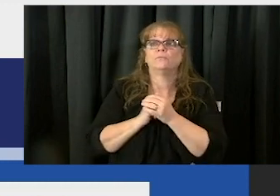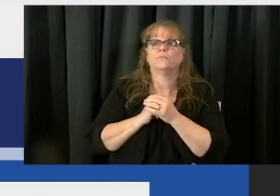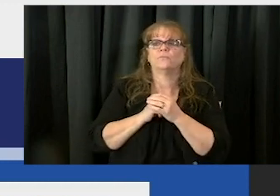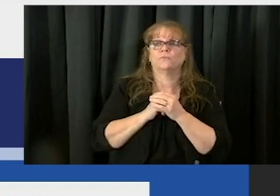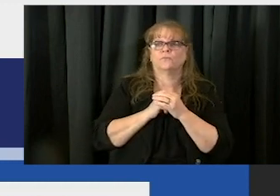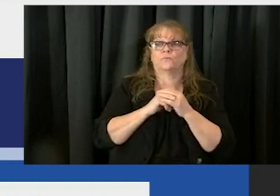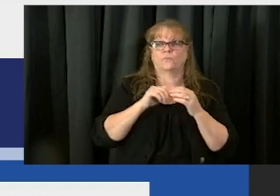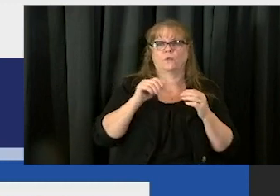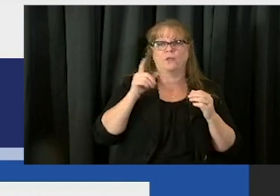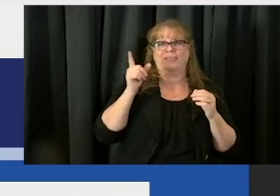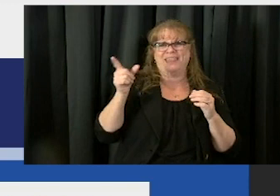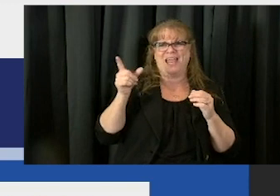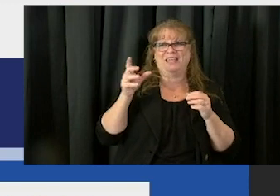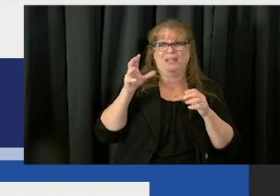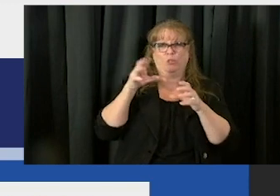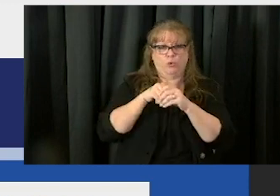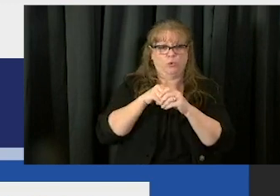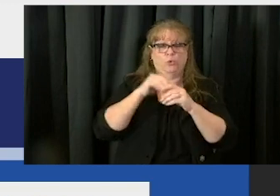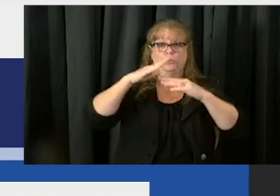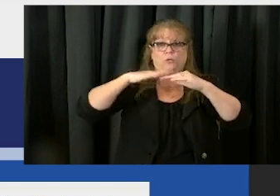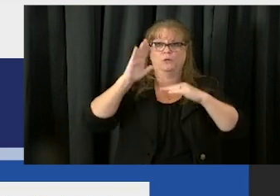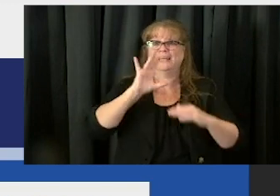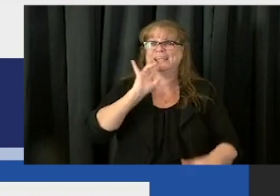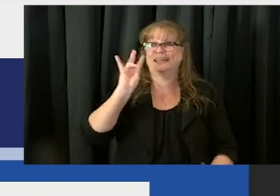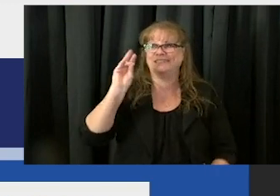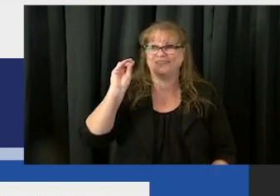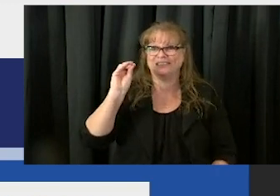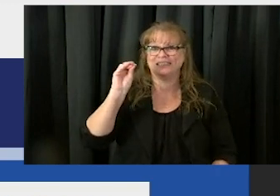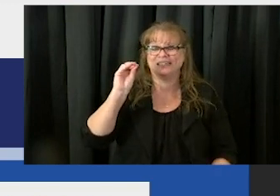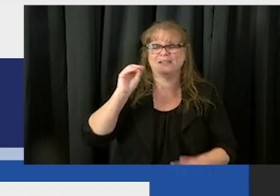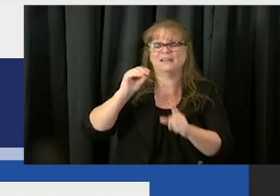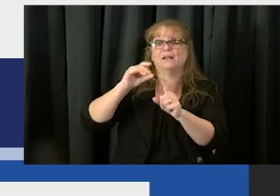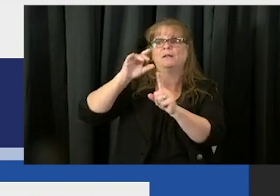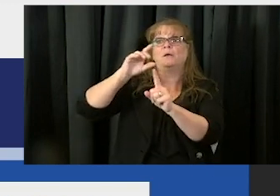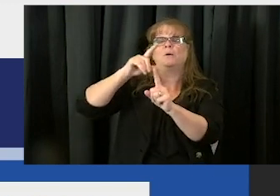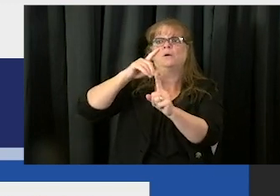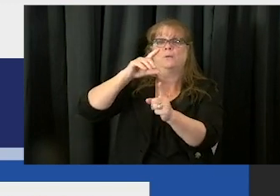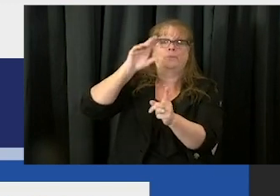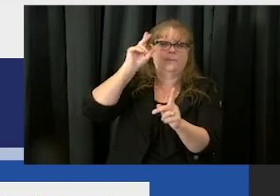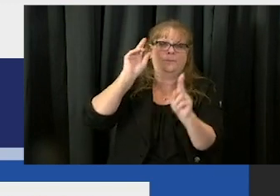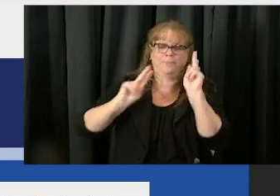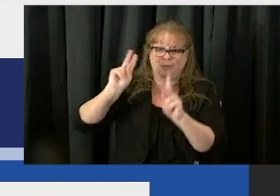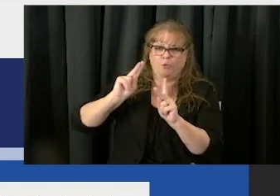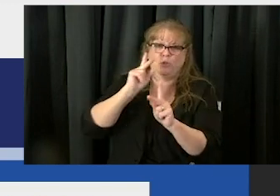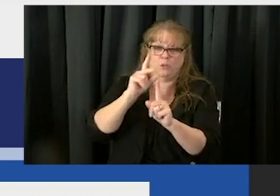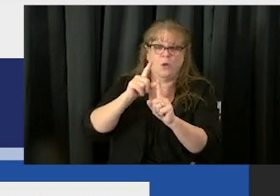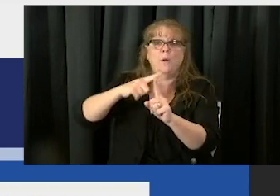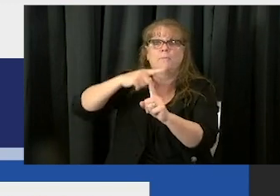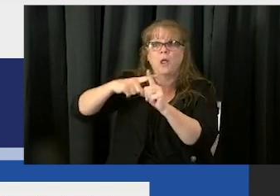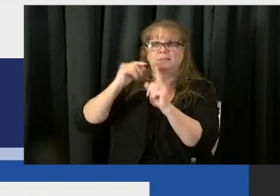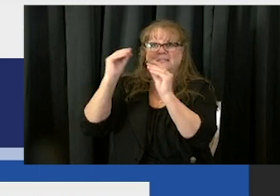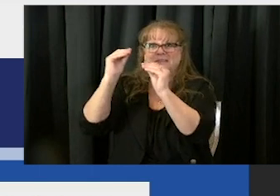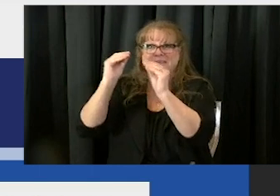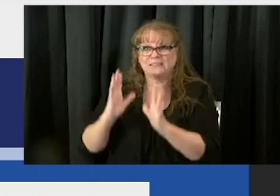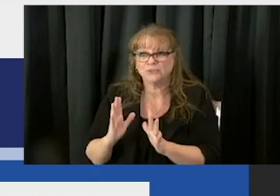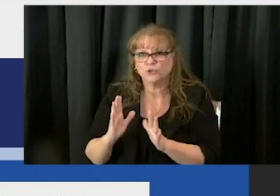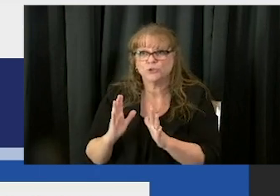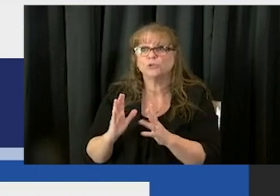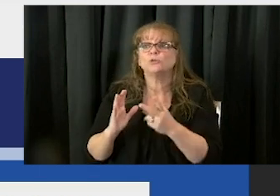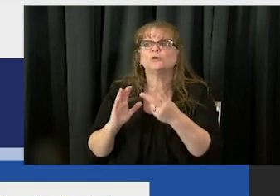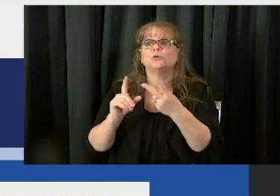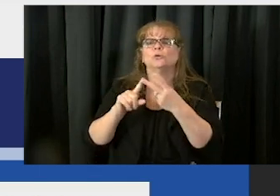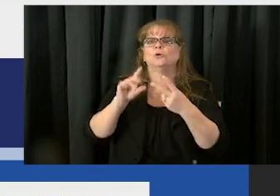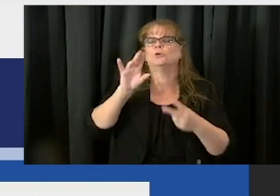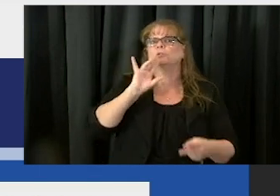represents 78% of the COVID fatalities in our state. The more quickly we can get people 70 and